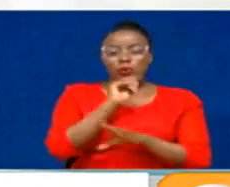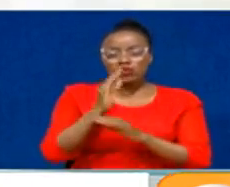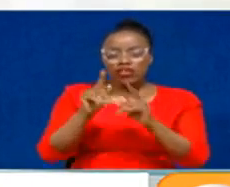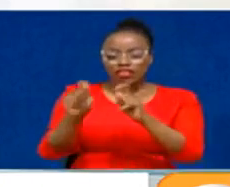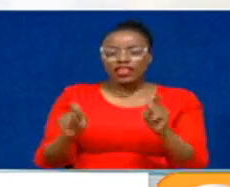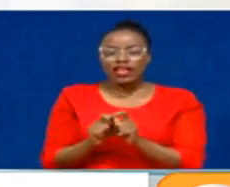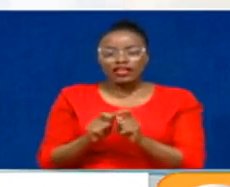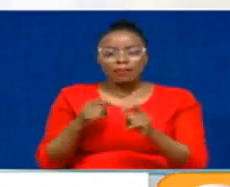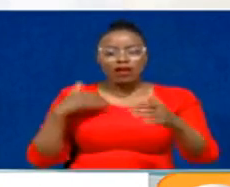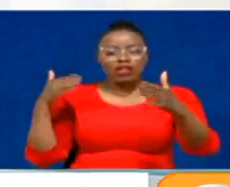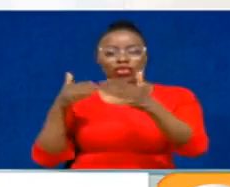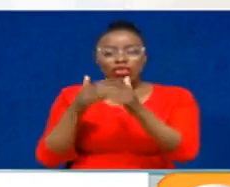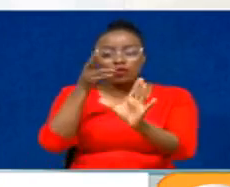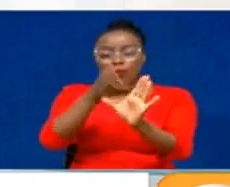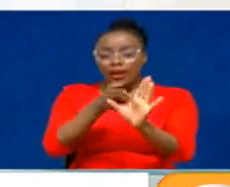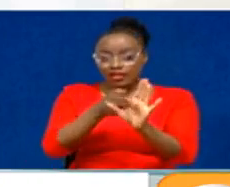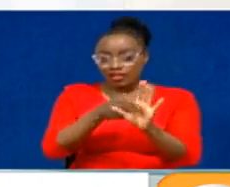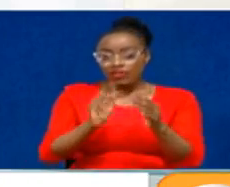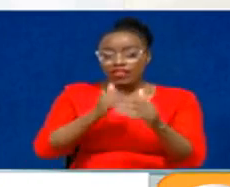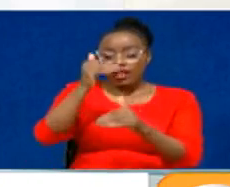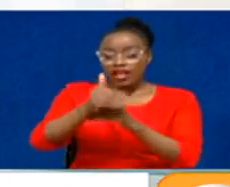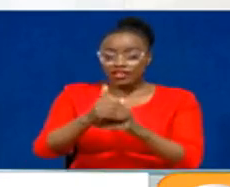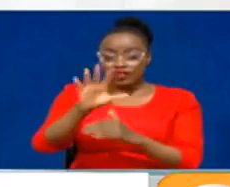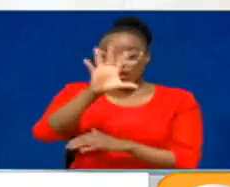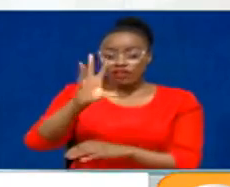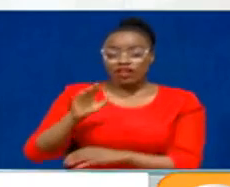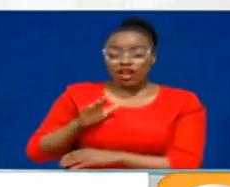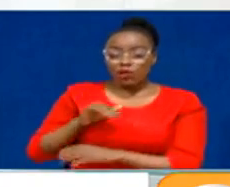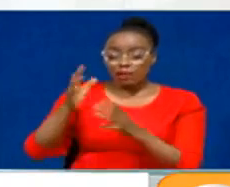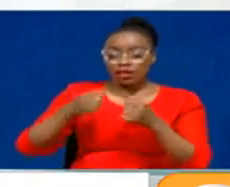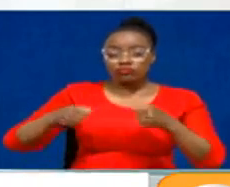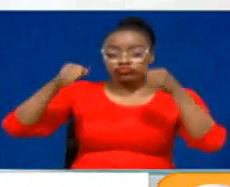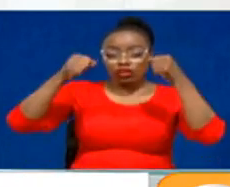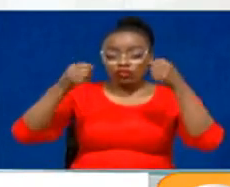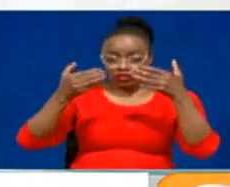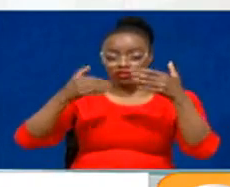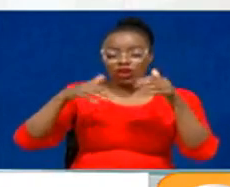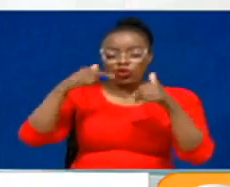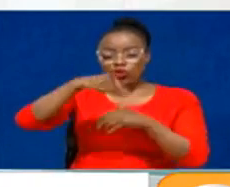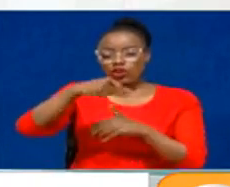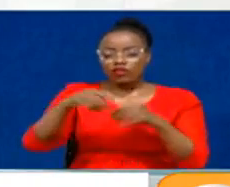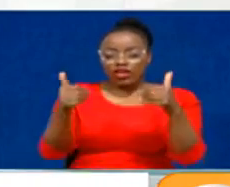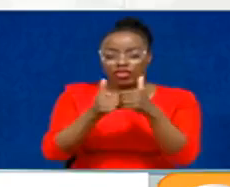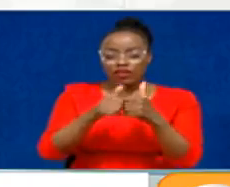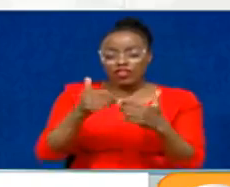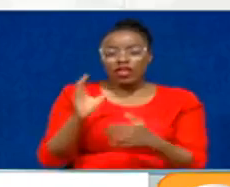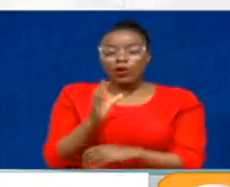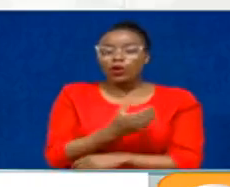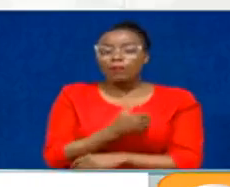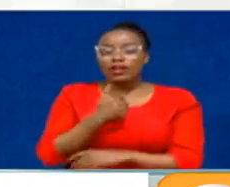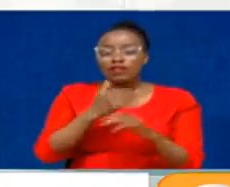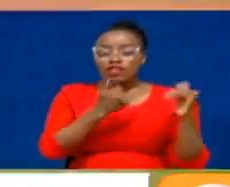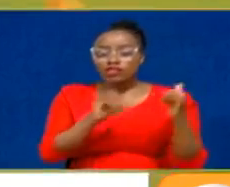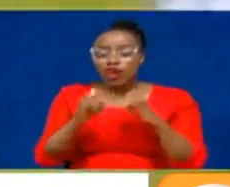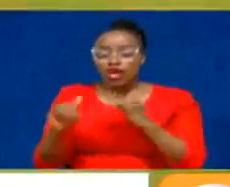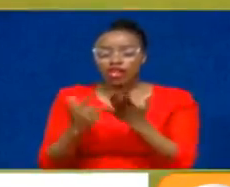team remains barred from participating in the upcoming Africa Women's Cup of Nations qualifying matches. Now, the committee has been